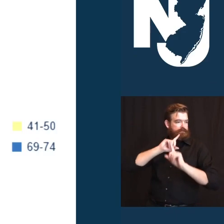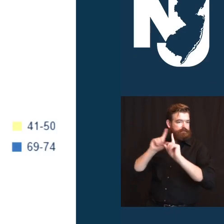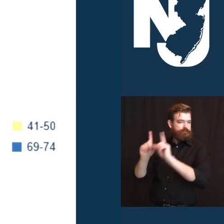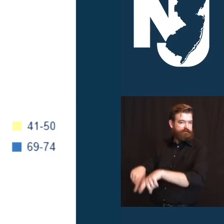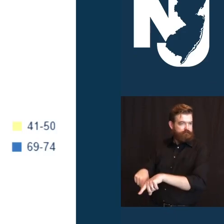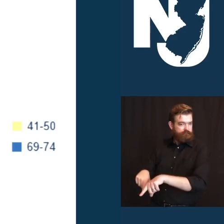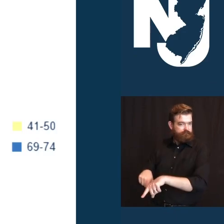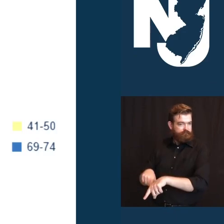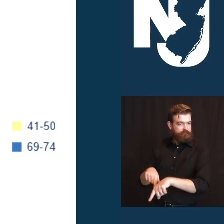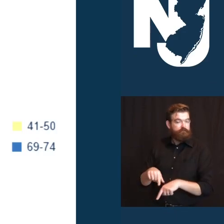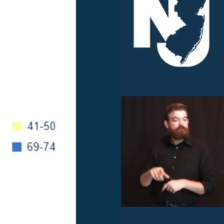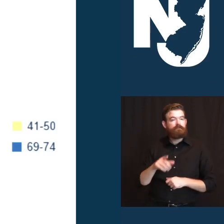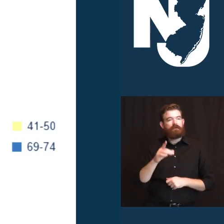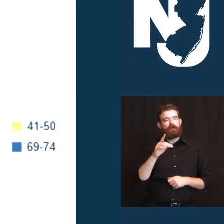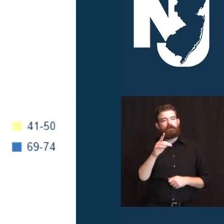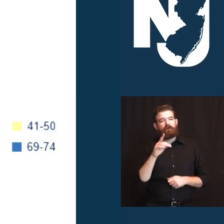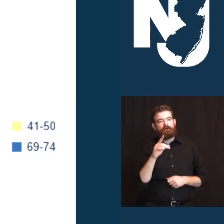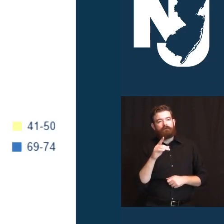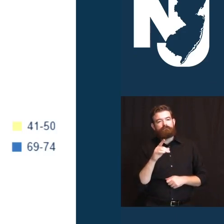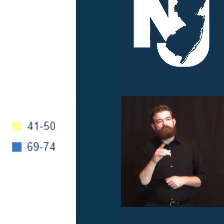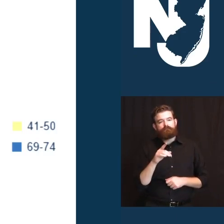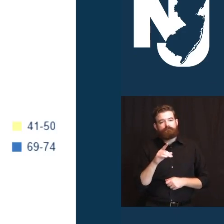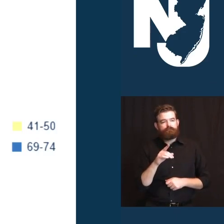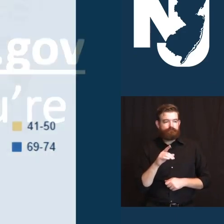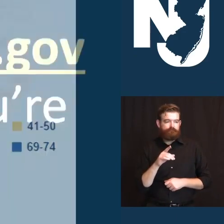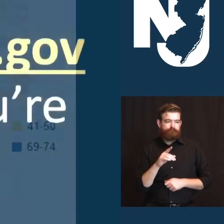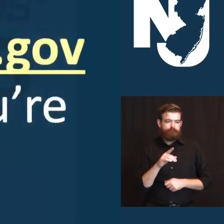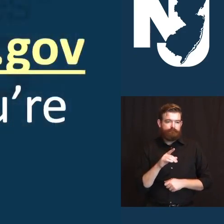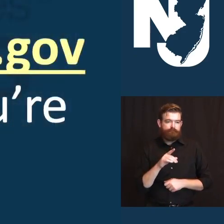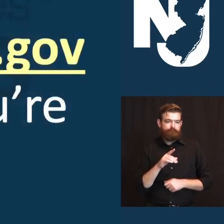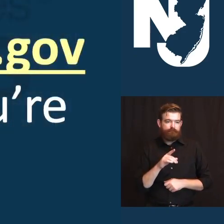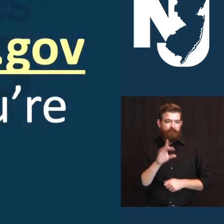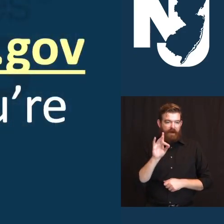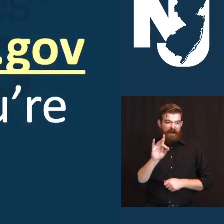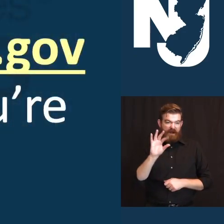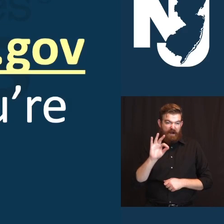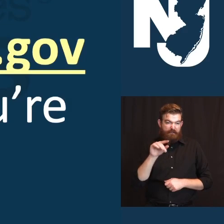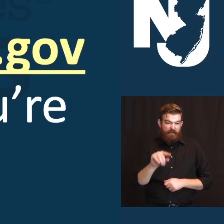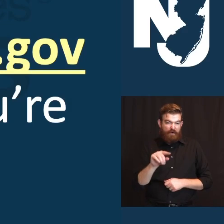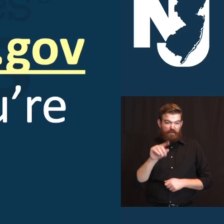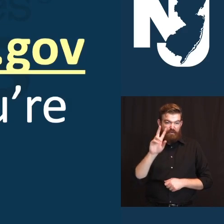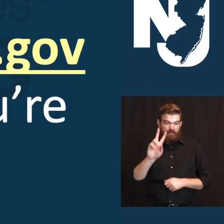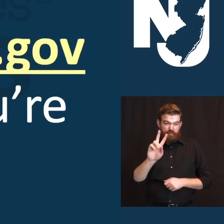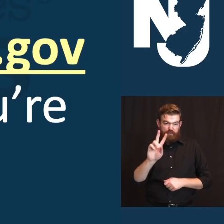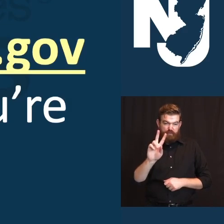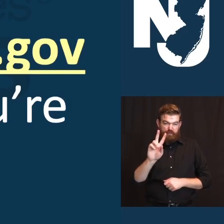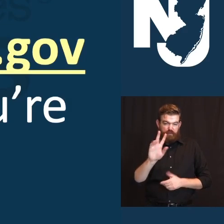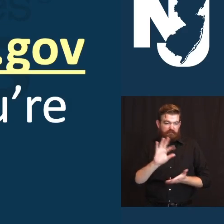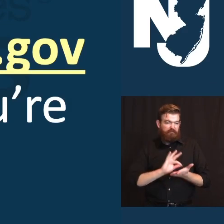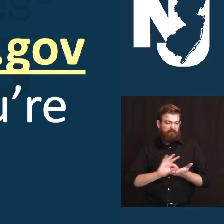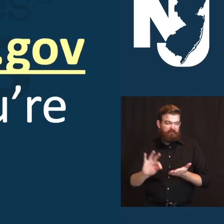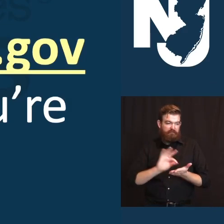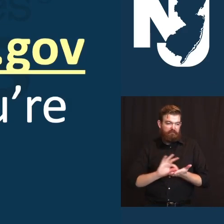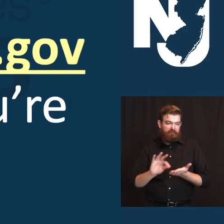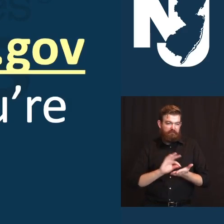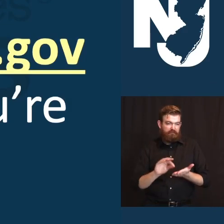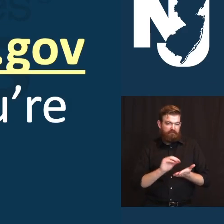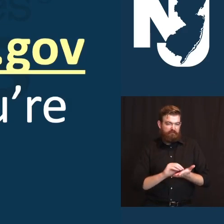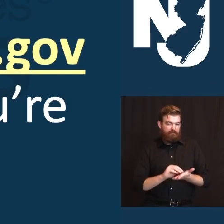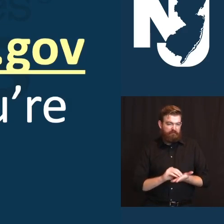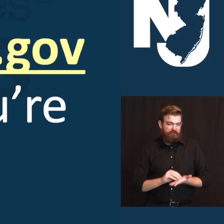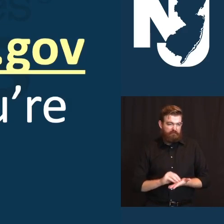19 days left to go on 2020census.gov, there you go, in big bold letters, and be counted.